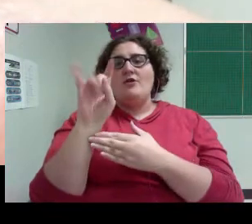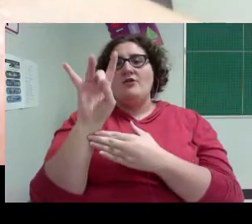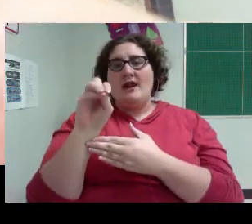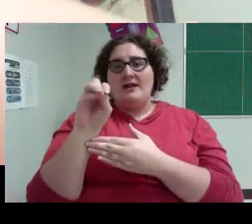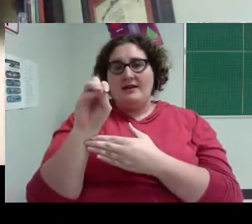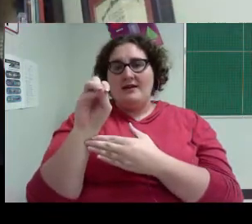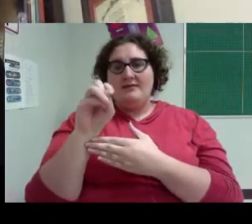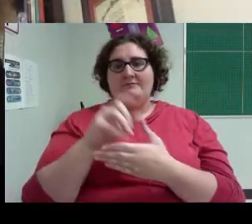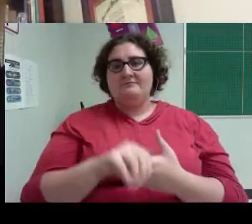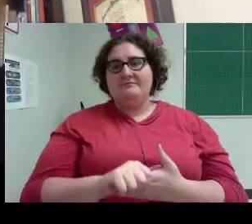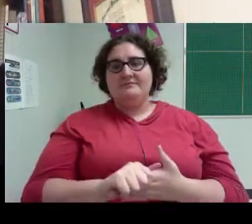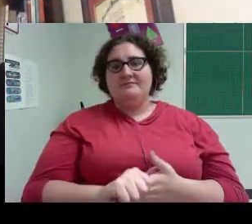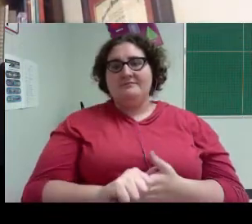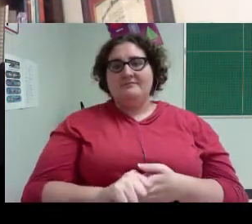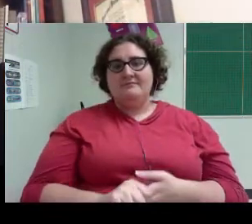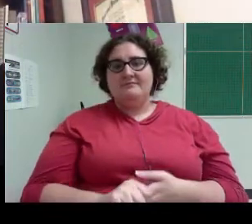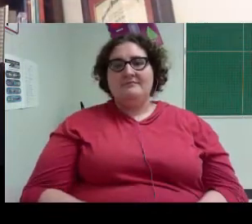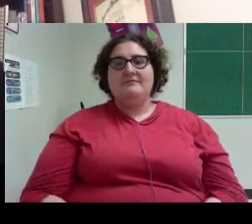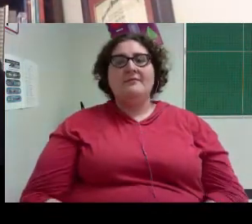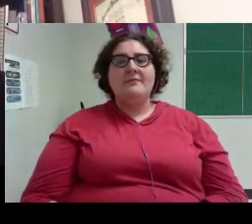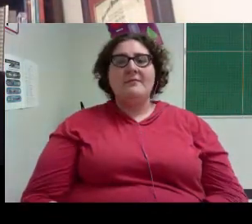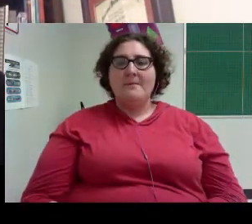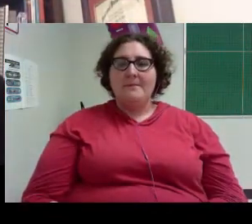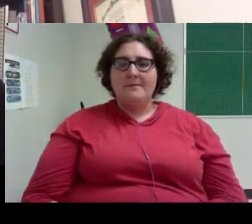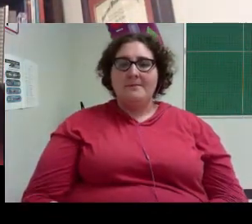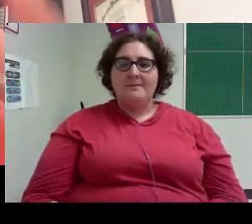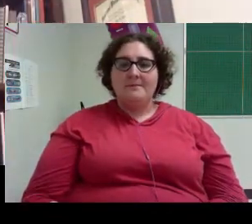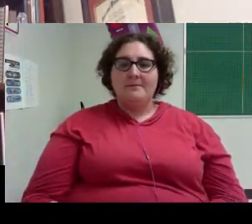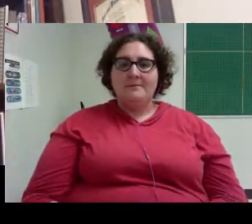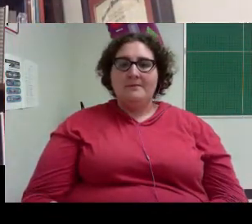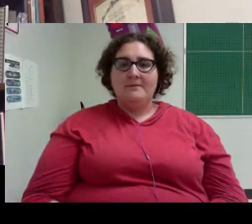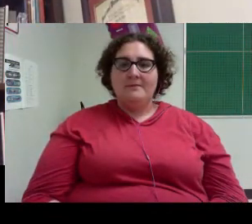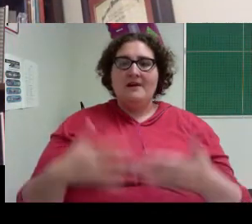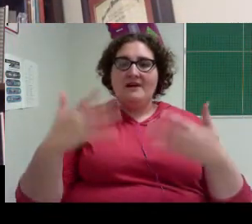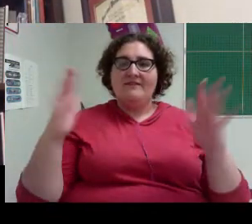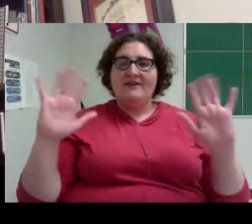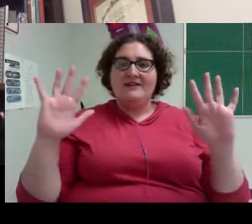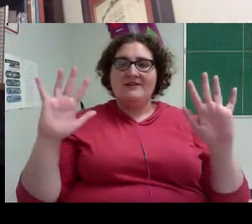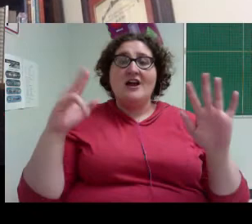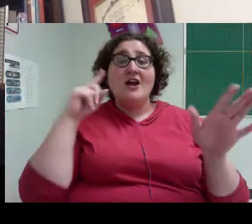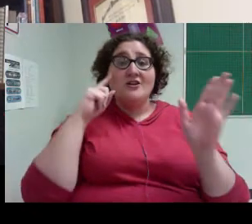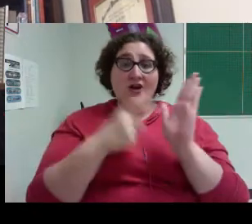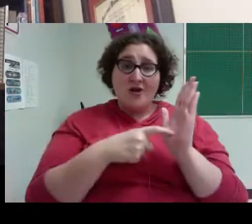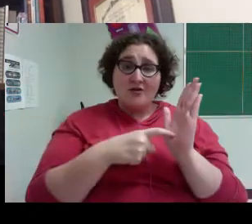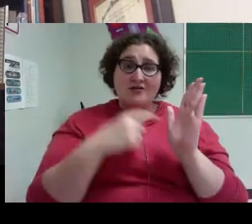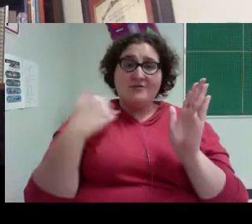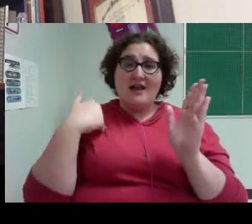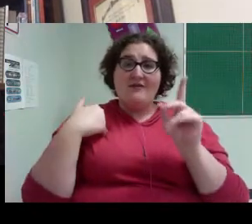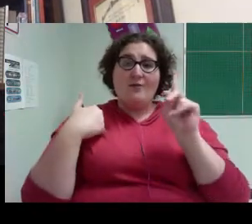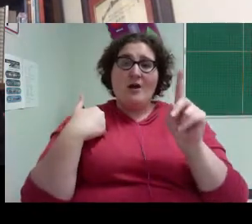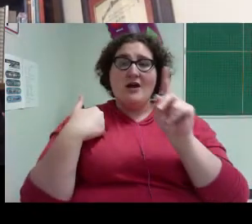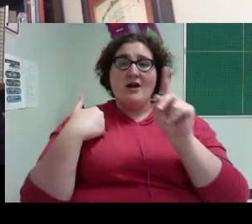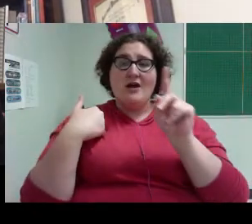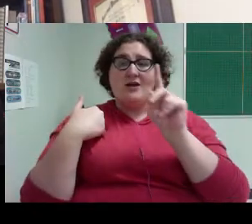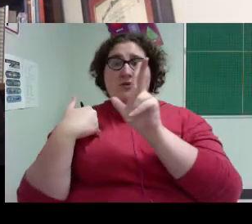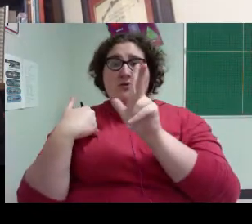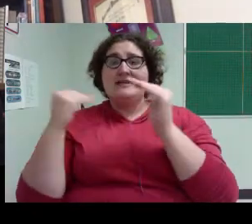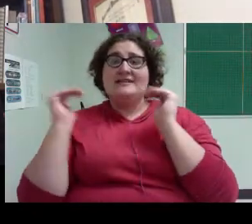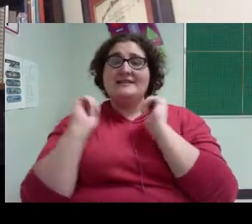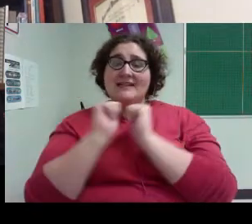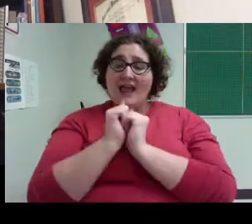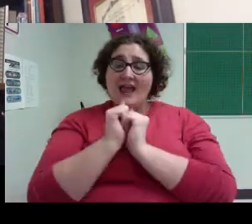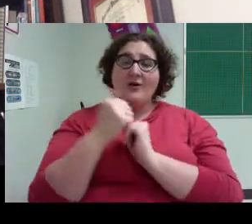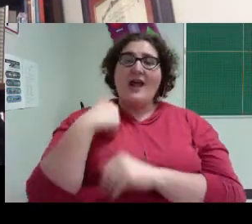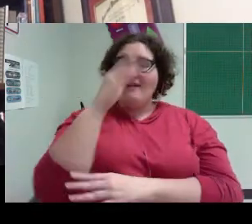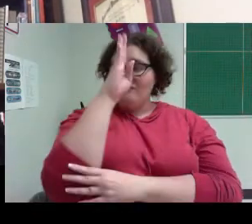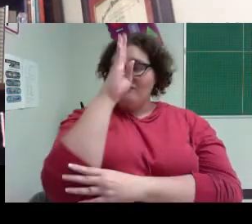180. There we go. And voila. Notice when I put angles 1, 2, and 3 together,